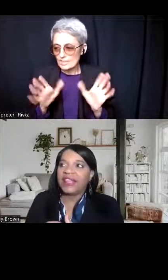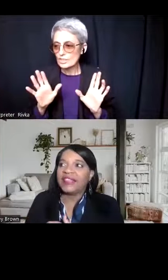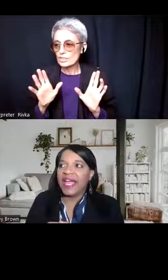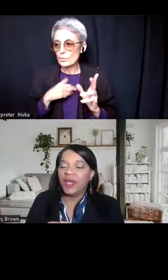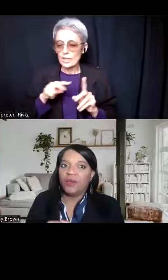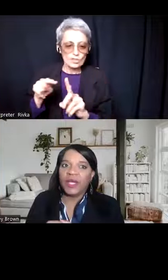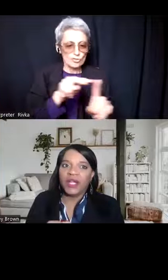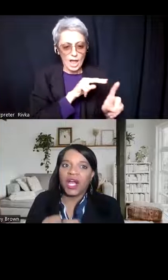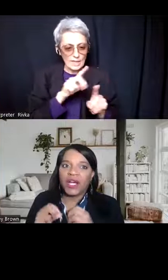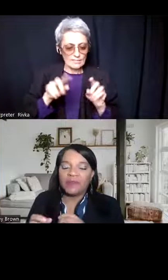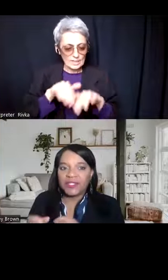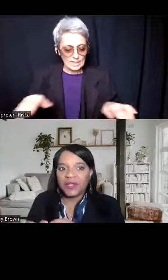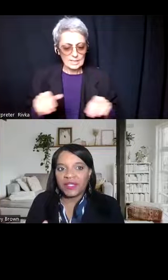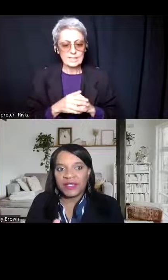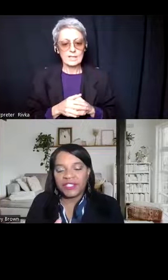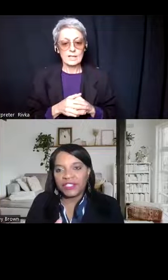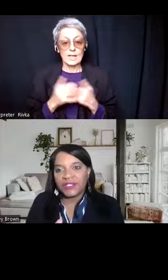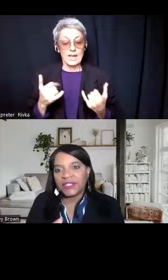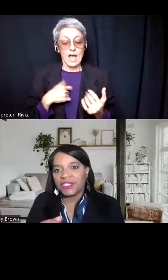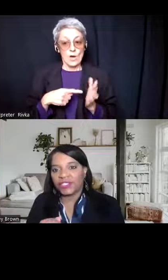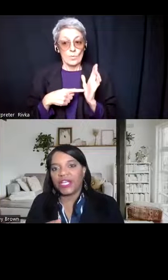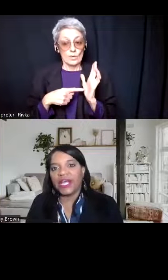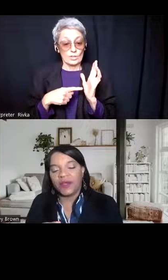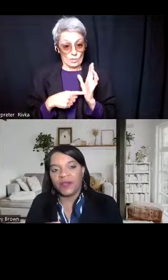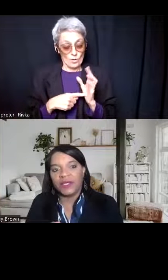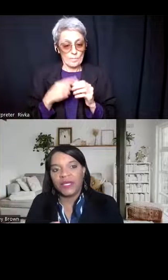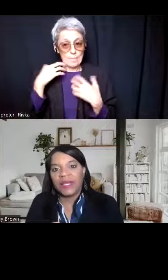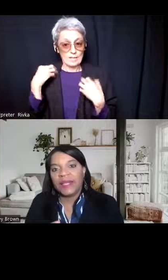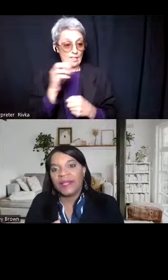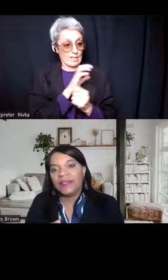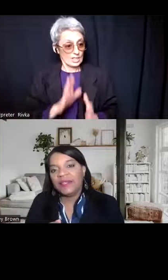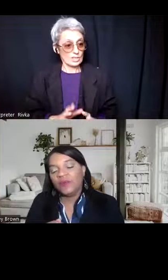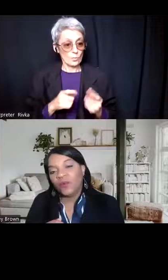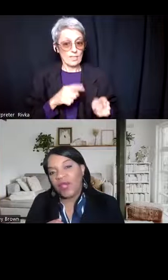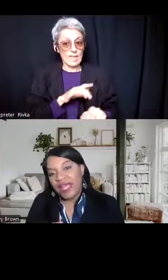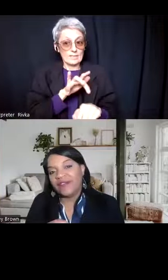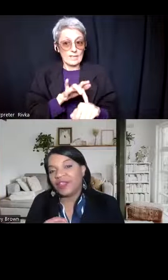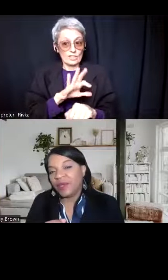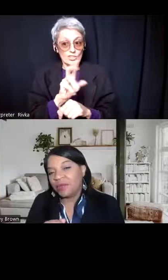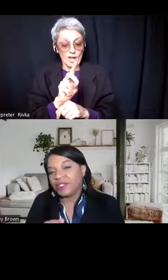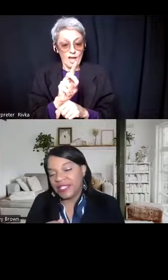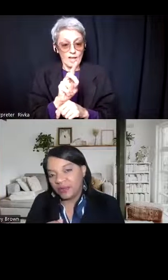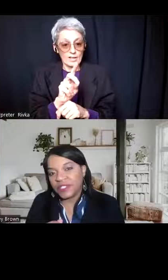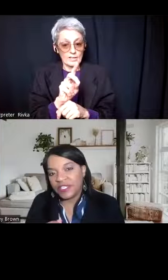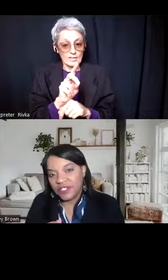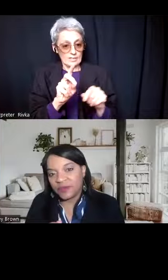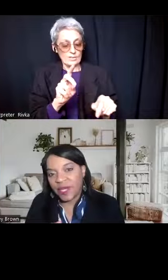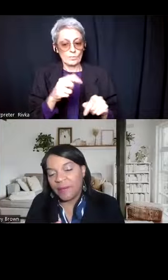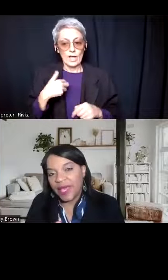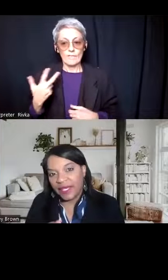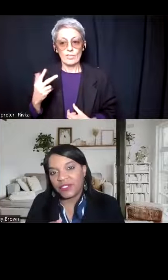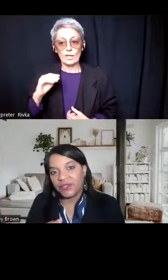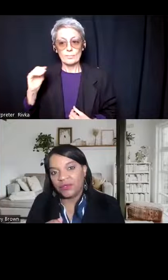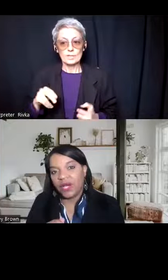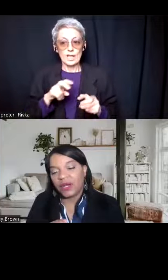show that when our mental health clinicians touch a child, we have a 3% recidivism